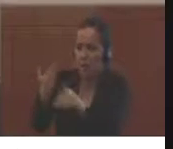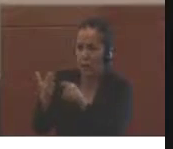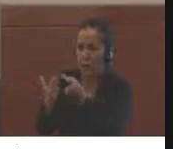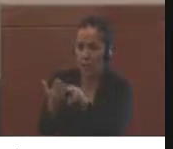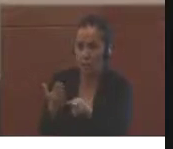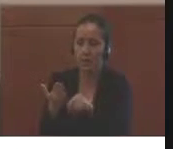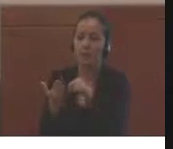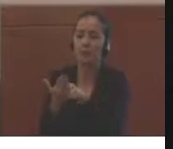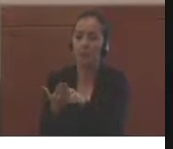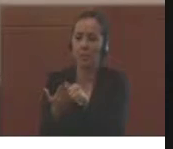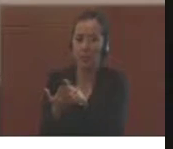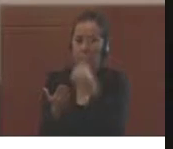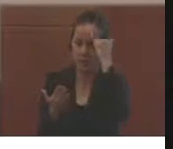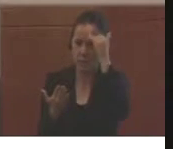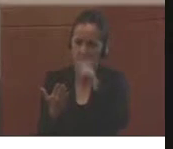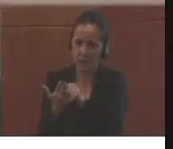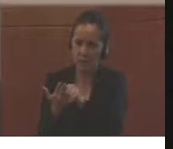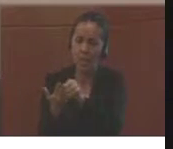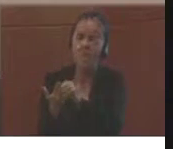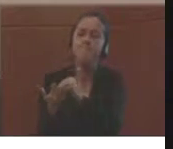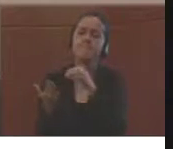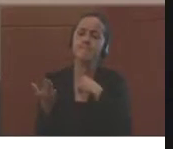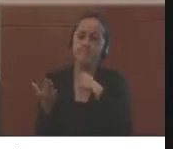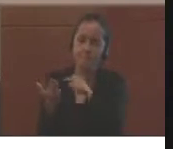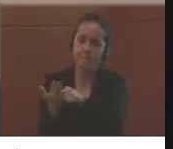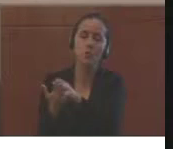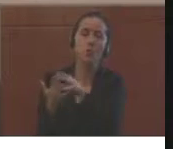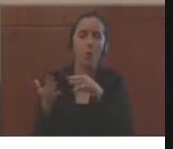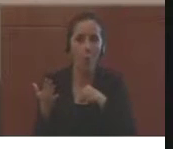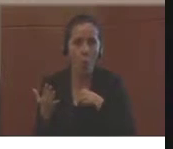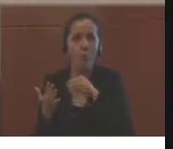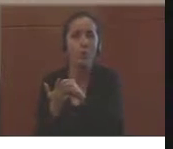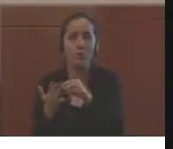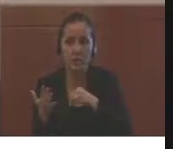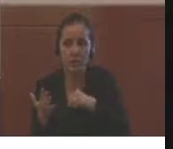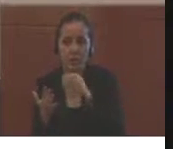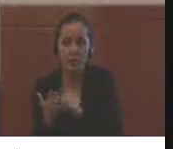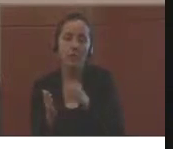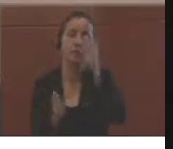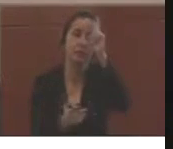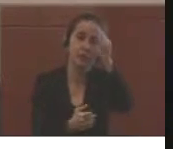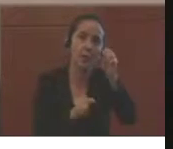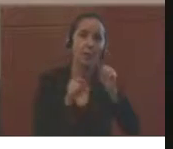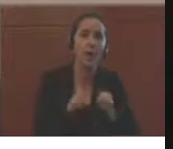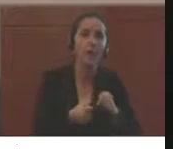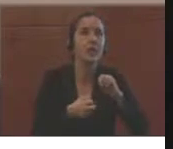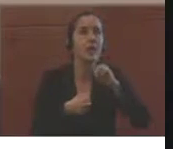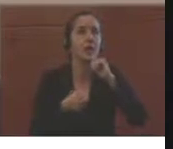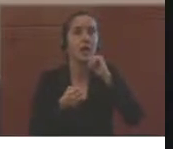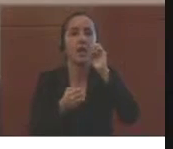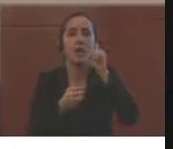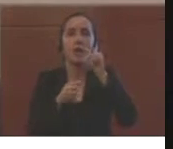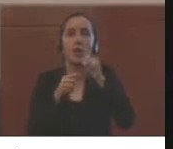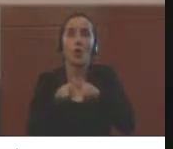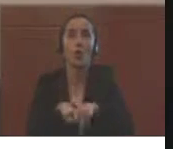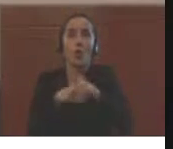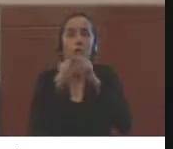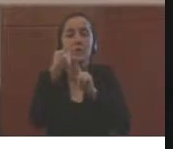for disaster risk reduction can include the elements that they consider are relevant to support